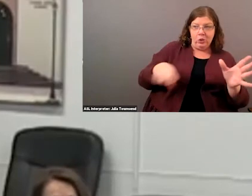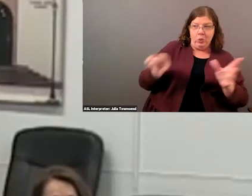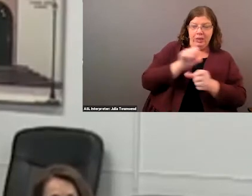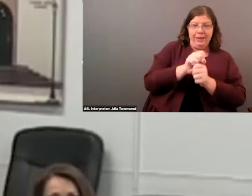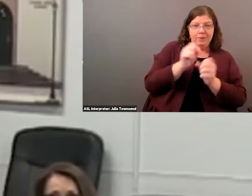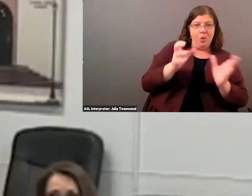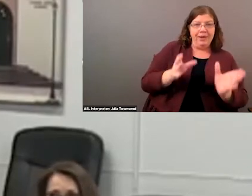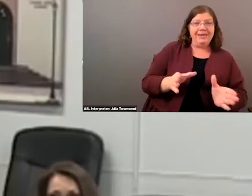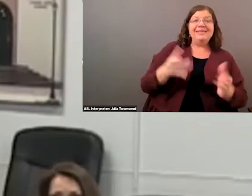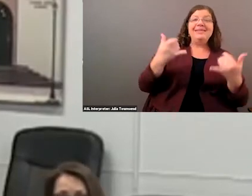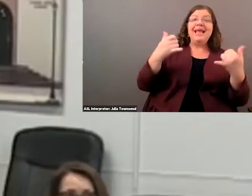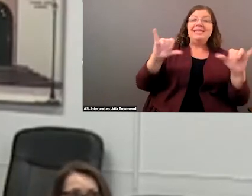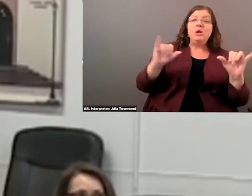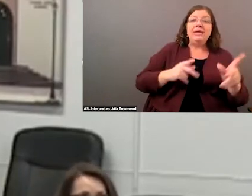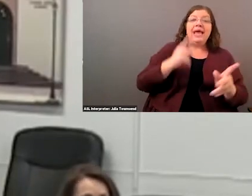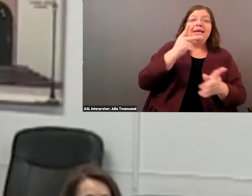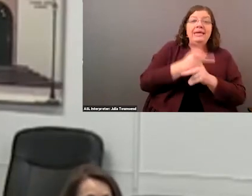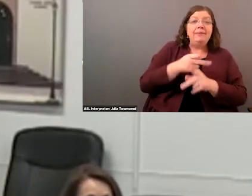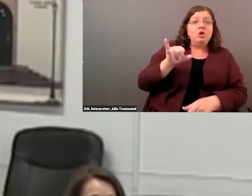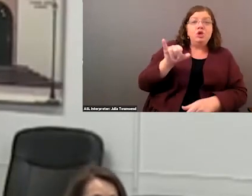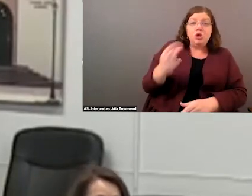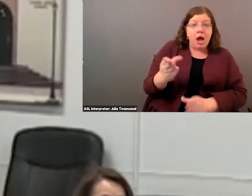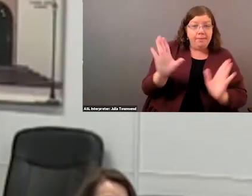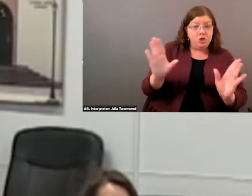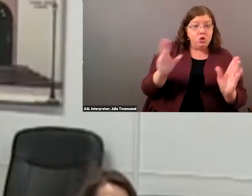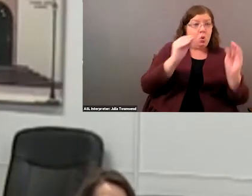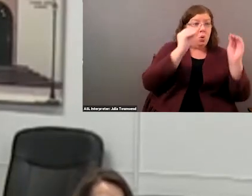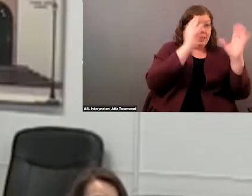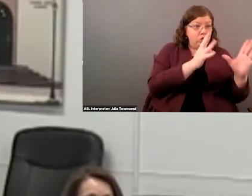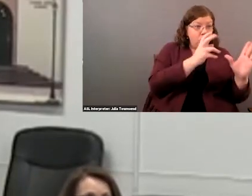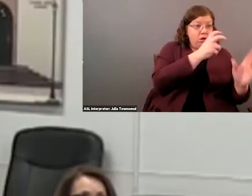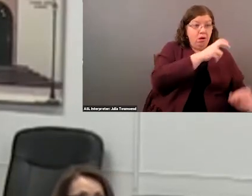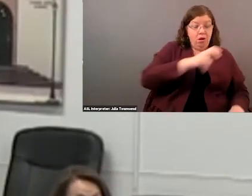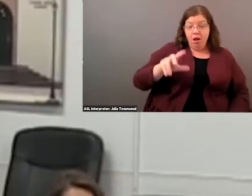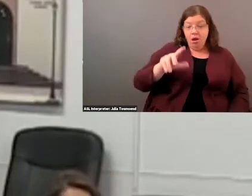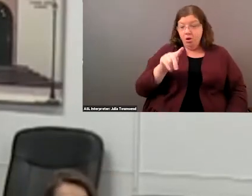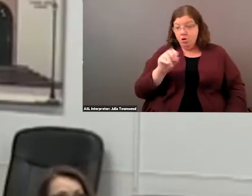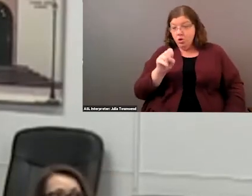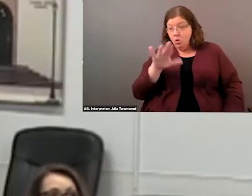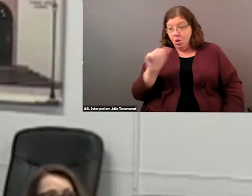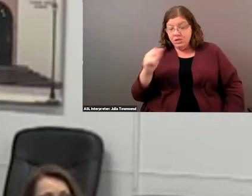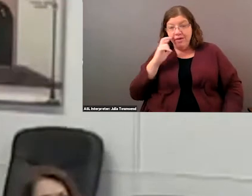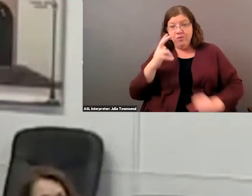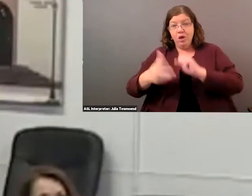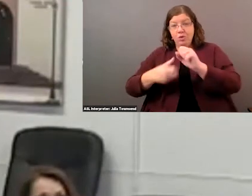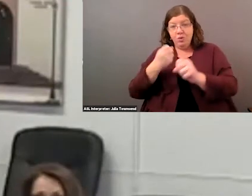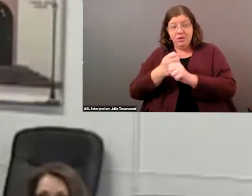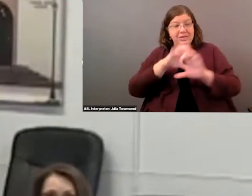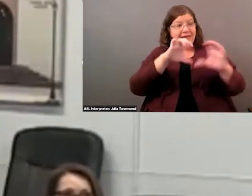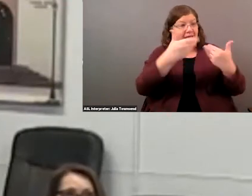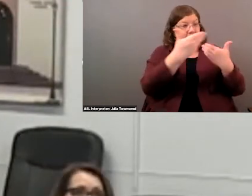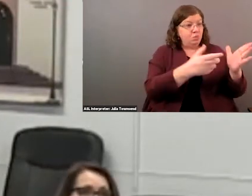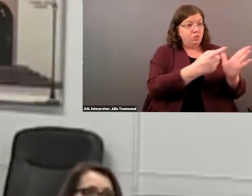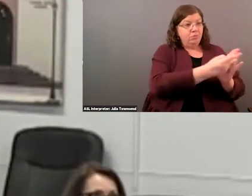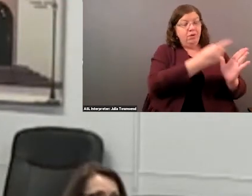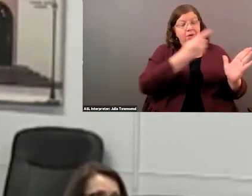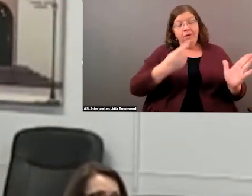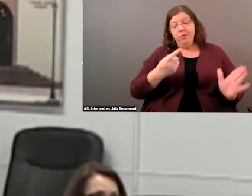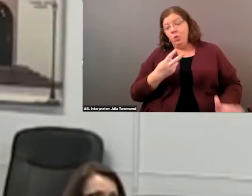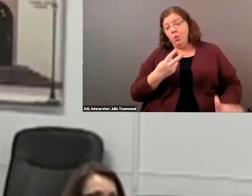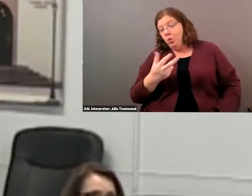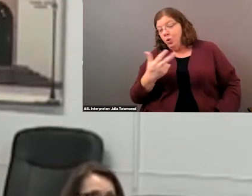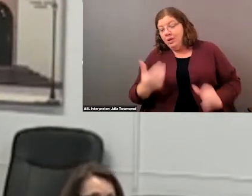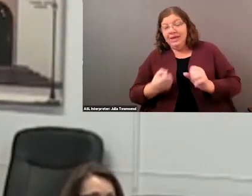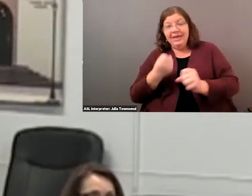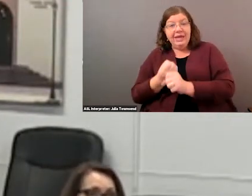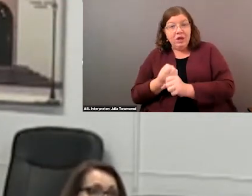TOSA, they can step out of the classroom for a year or 2 or 3. Maybe they'll go back, maybe they'll move up the ranks of Santa Barbara